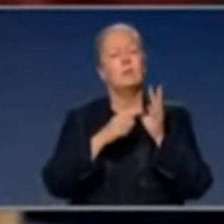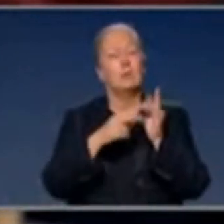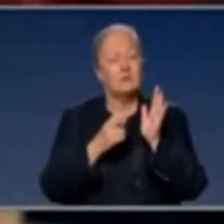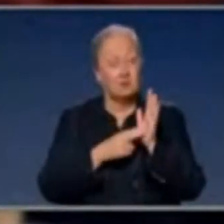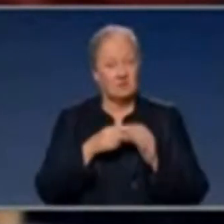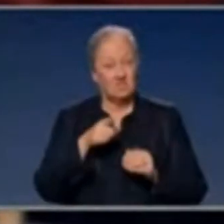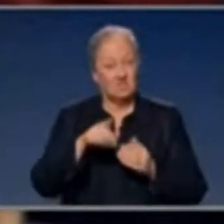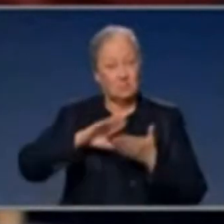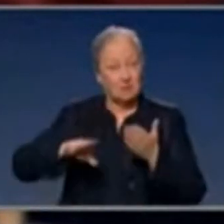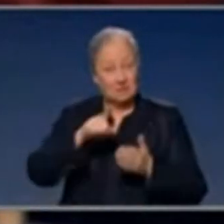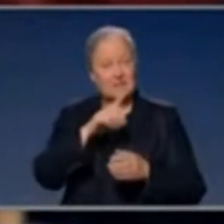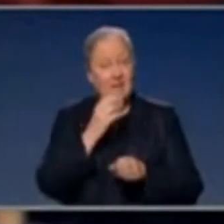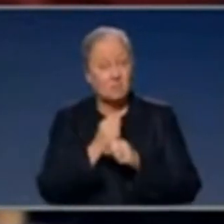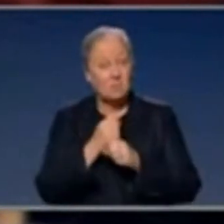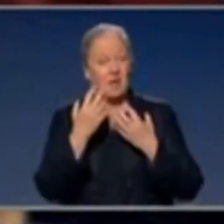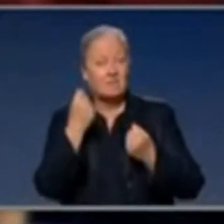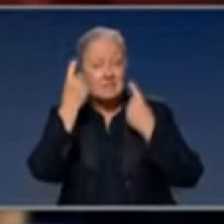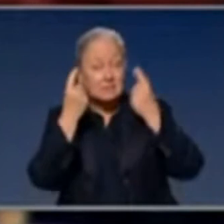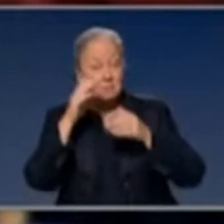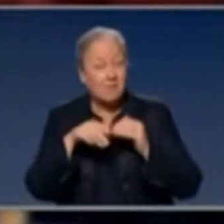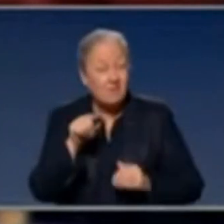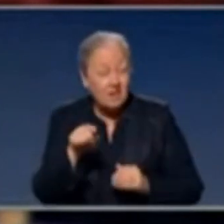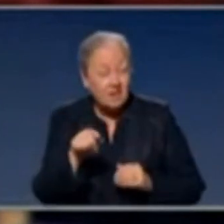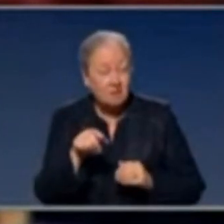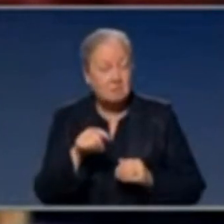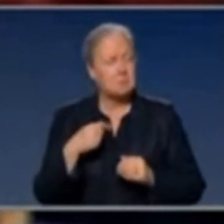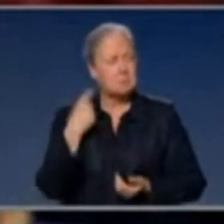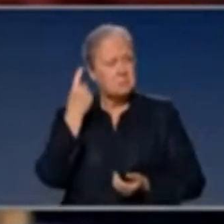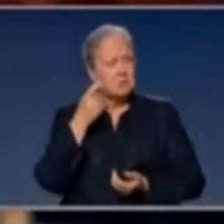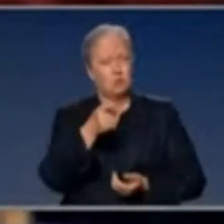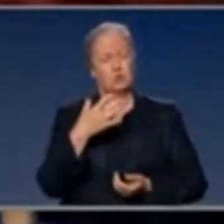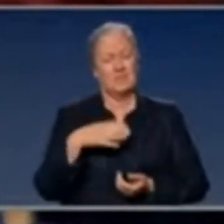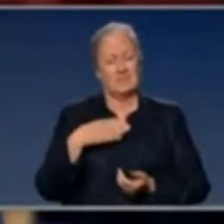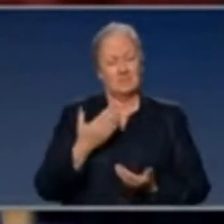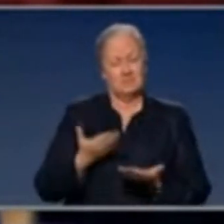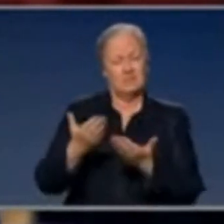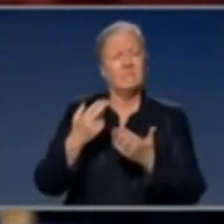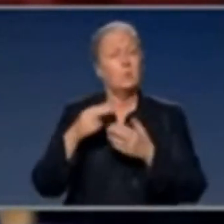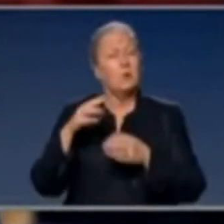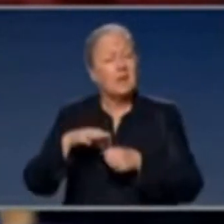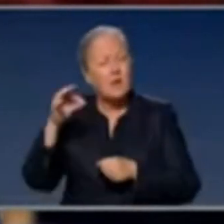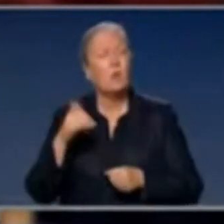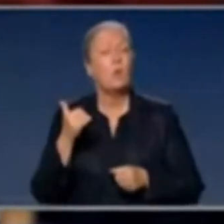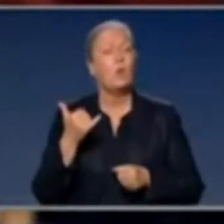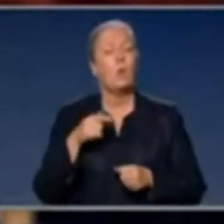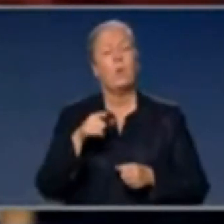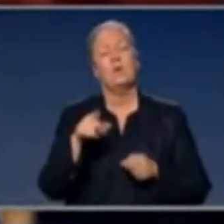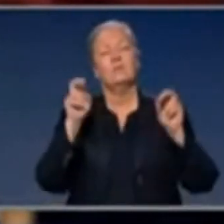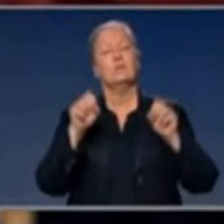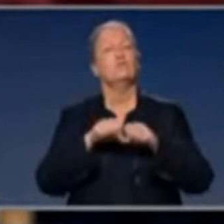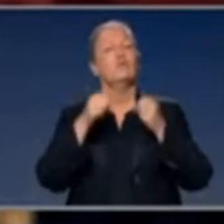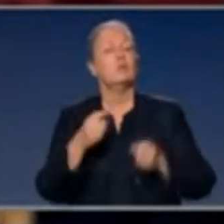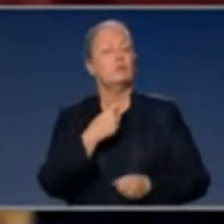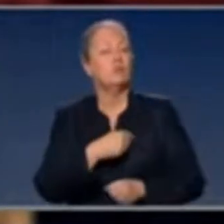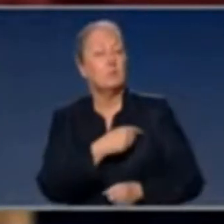that's something the government is considering. Is that something that you think you would need to put to another election? Are you prepared to cop it as a broken promise